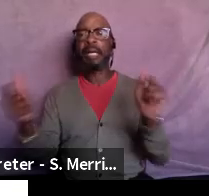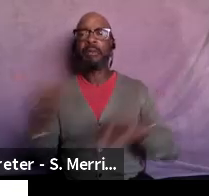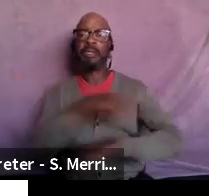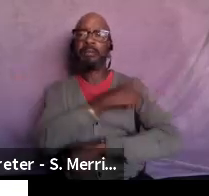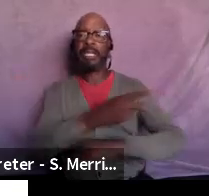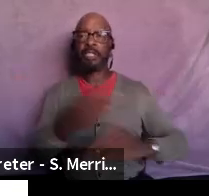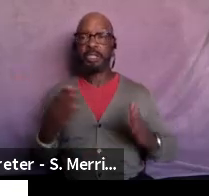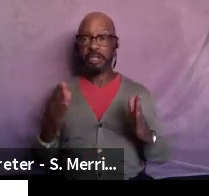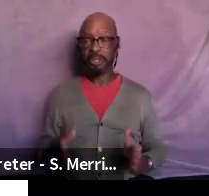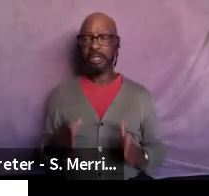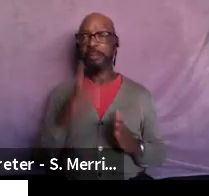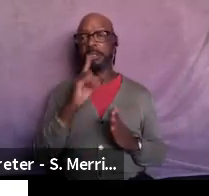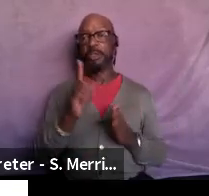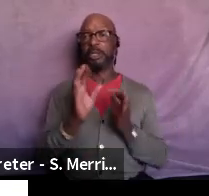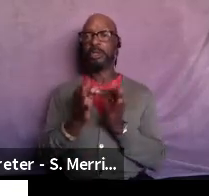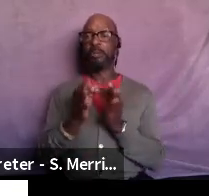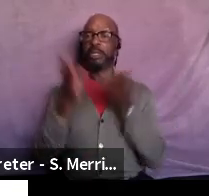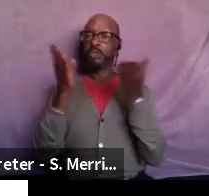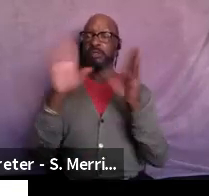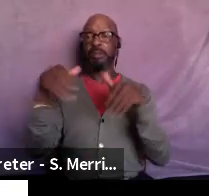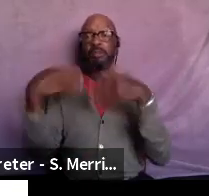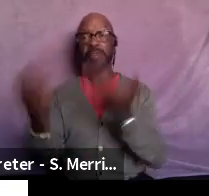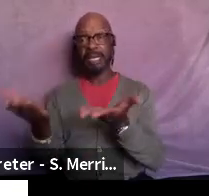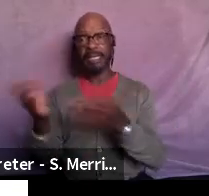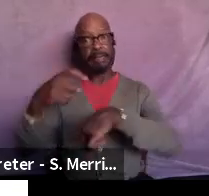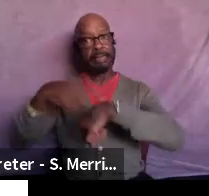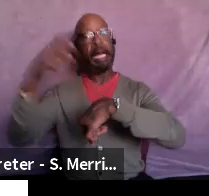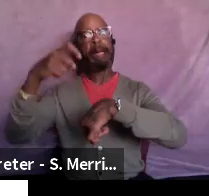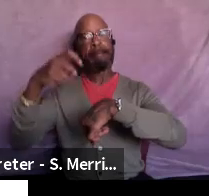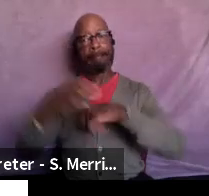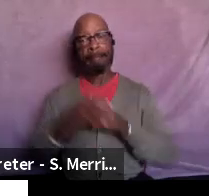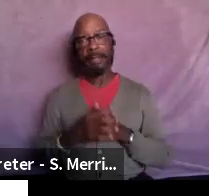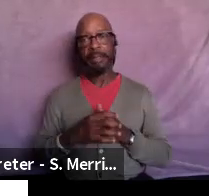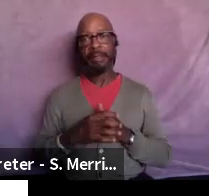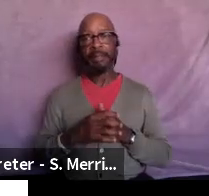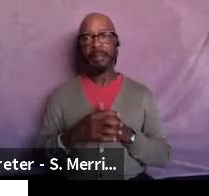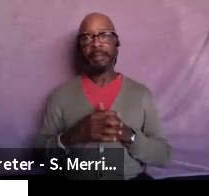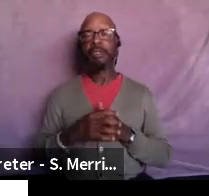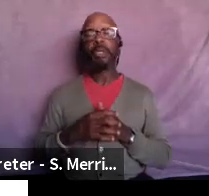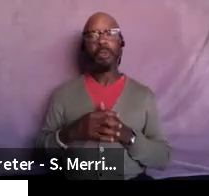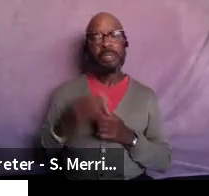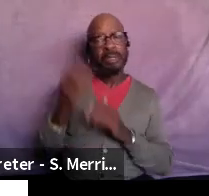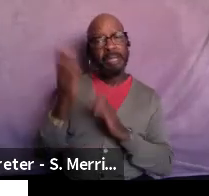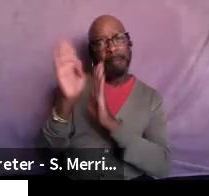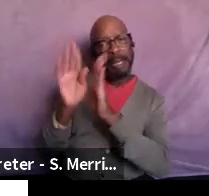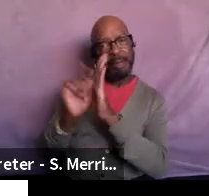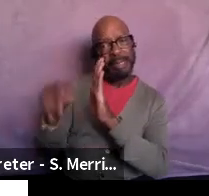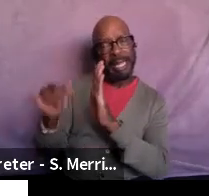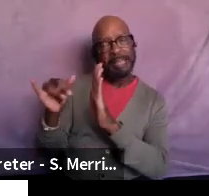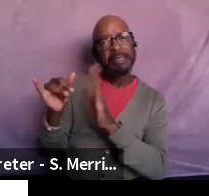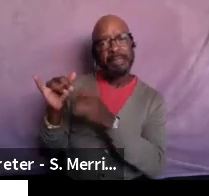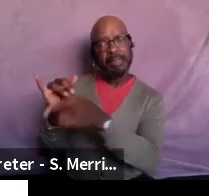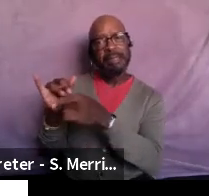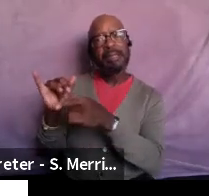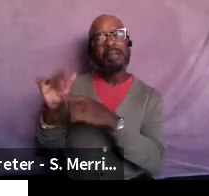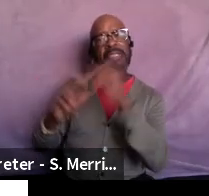interpretation services are provided in a timely manner. Just to know about this facility, it was located in the same town as the Maryland